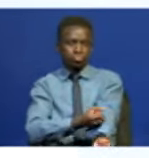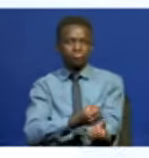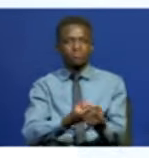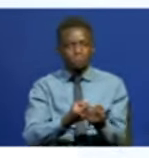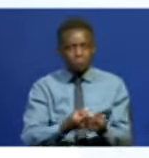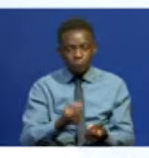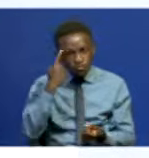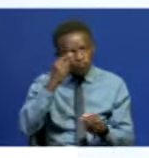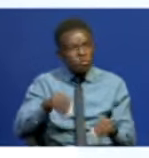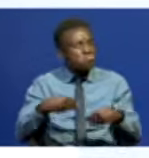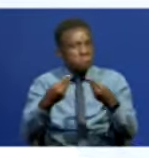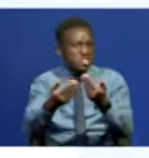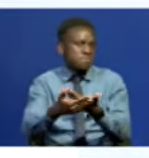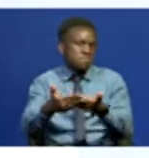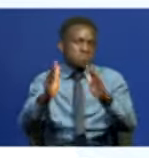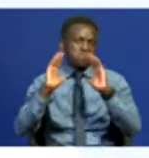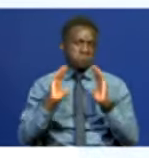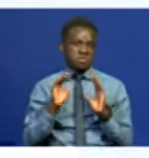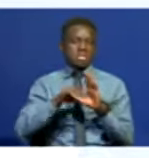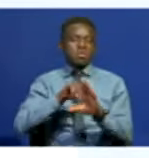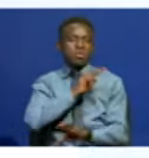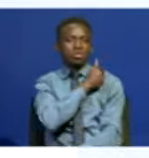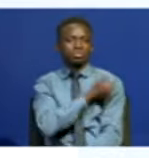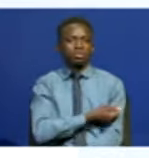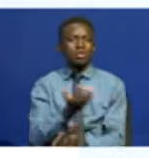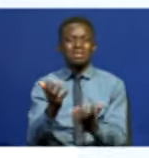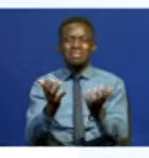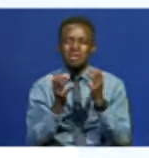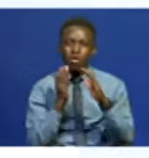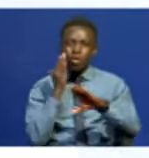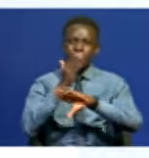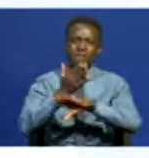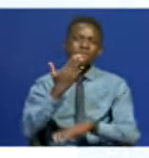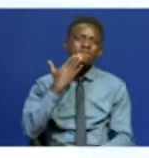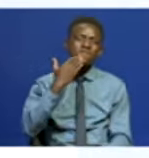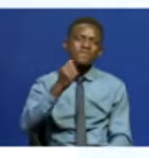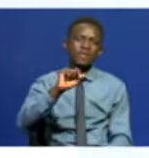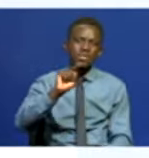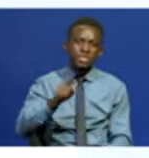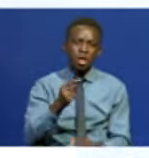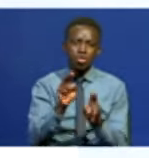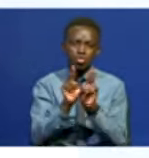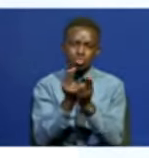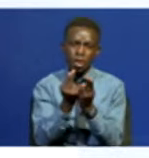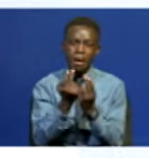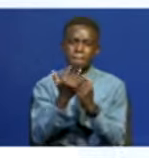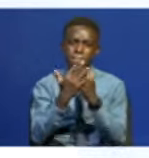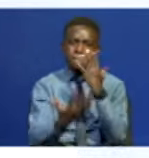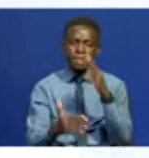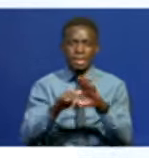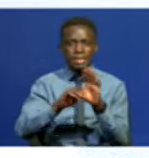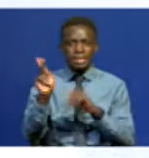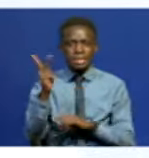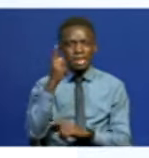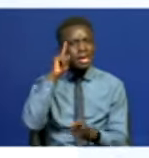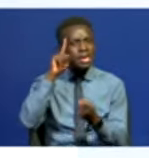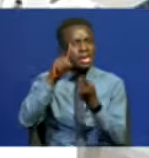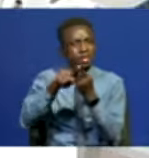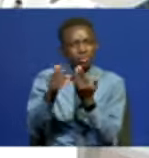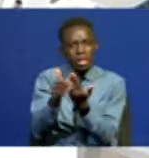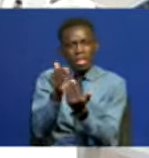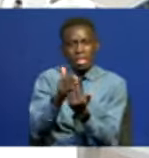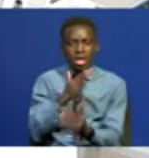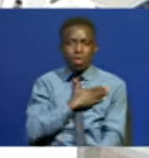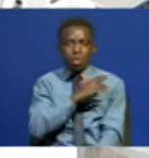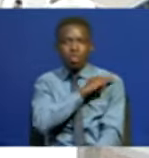actually need more than 500,000 units of blood in Kenya to sustain our patients in hospitals.